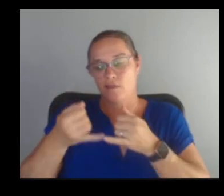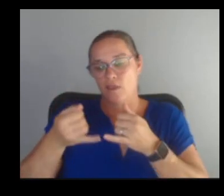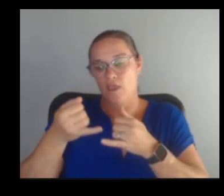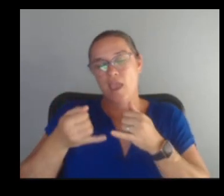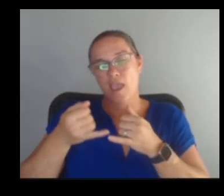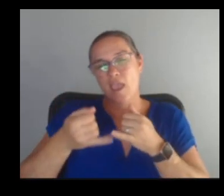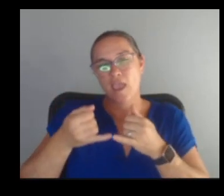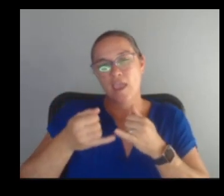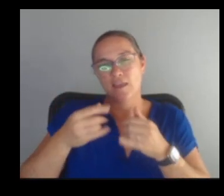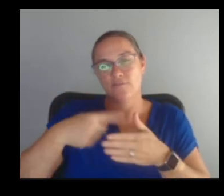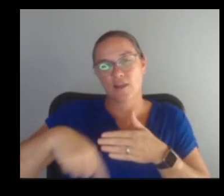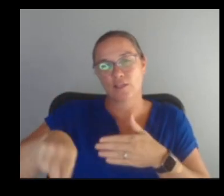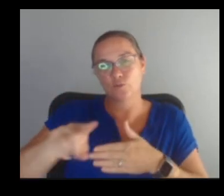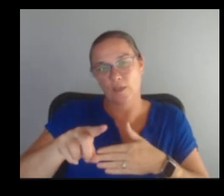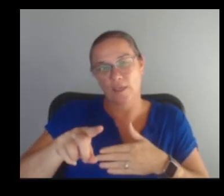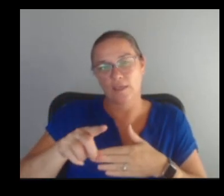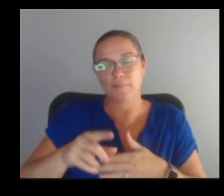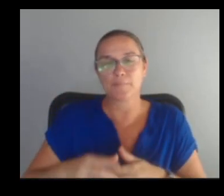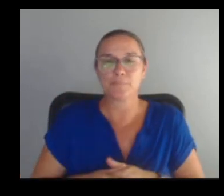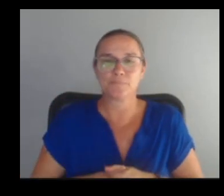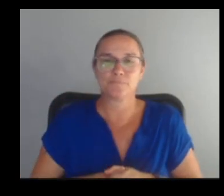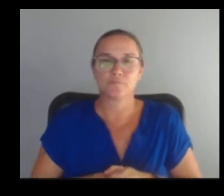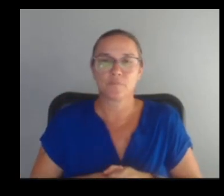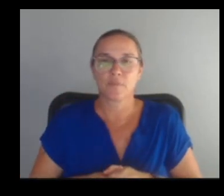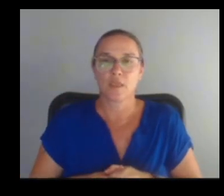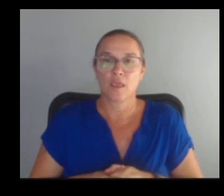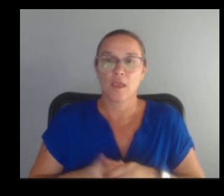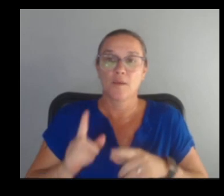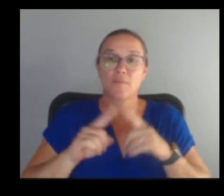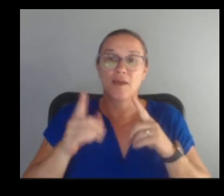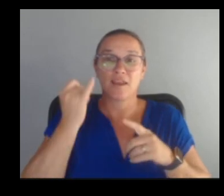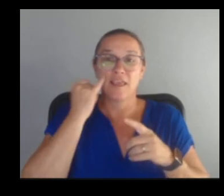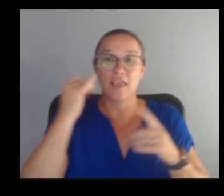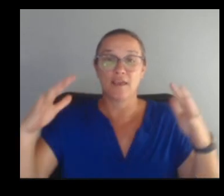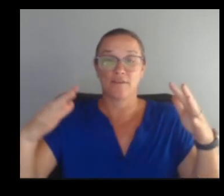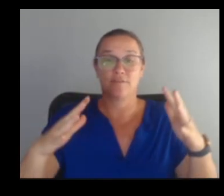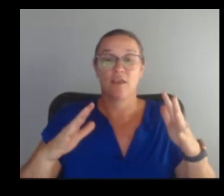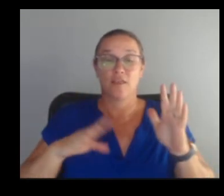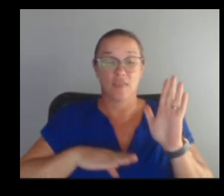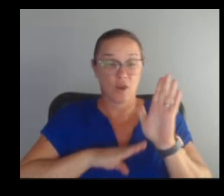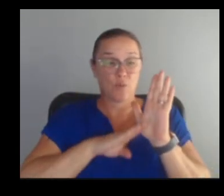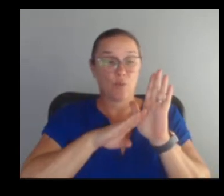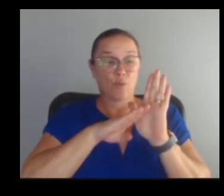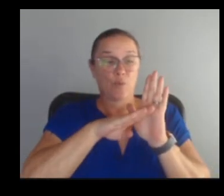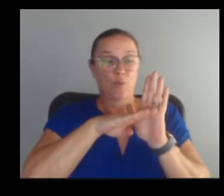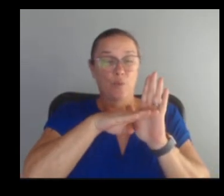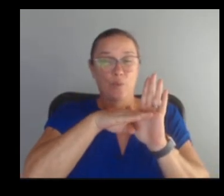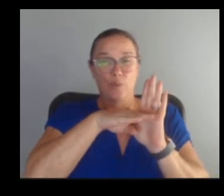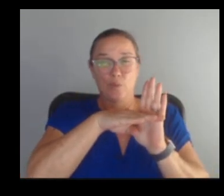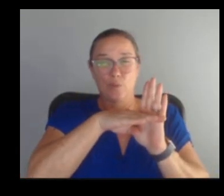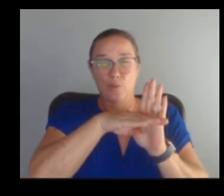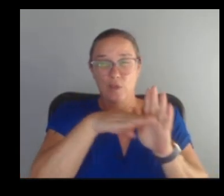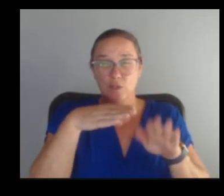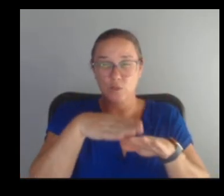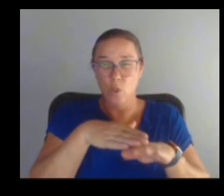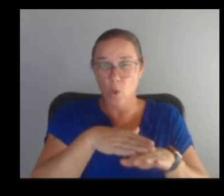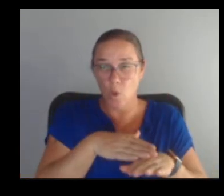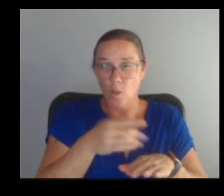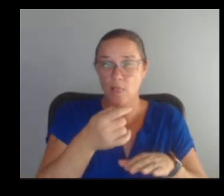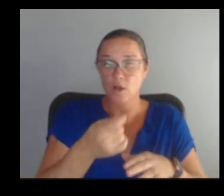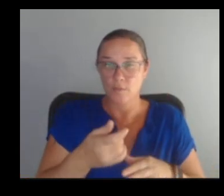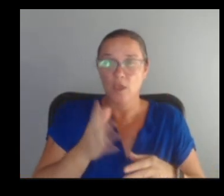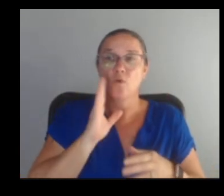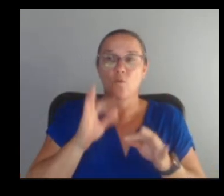week of September. However, if the rate slows, as happened recently, that will delay the onset.